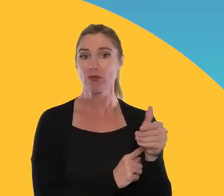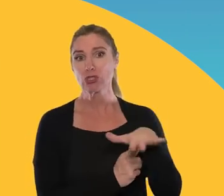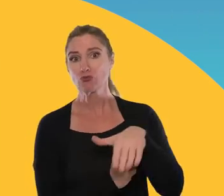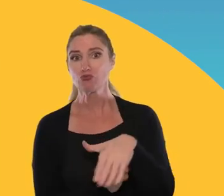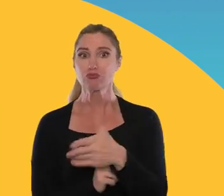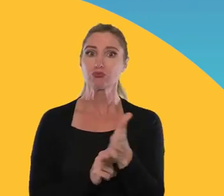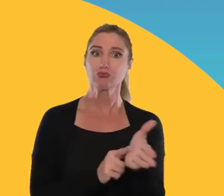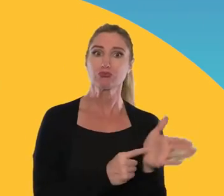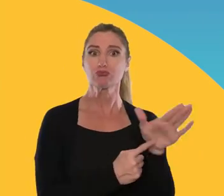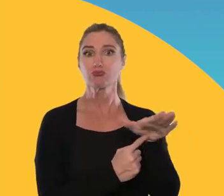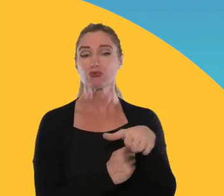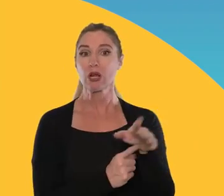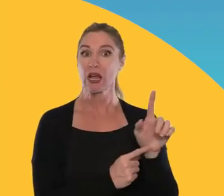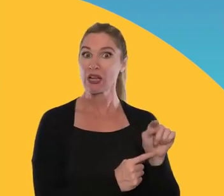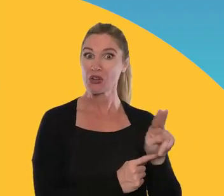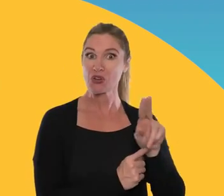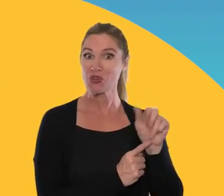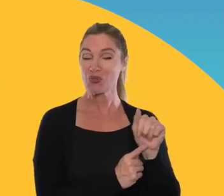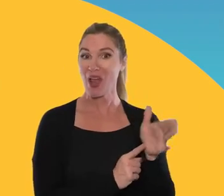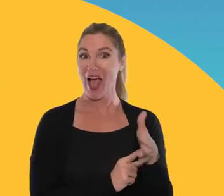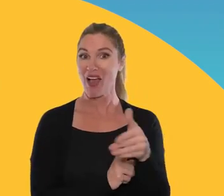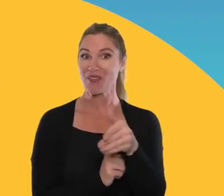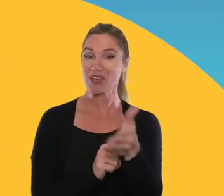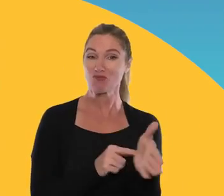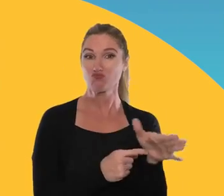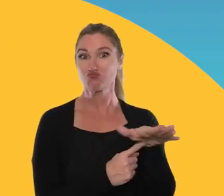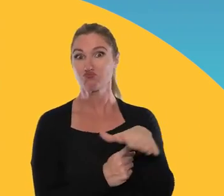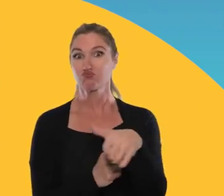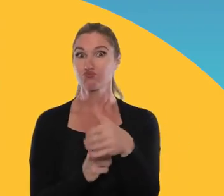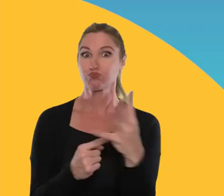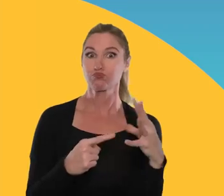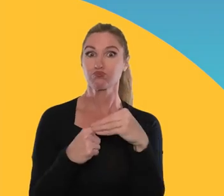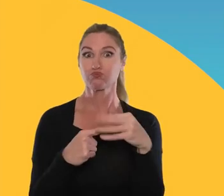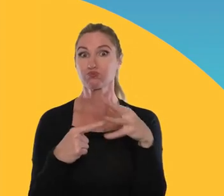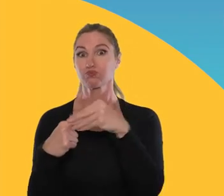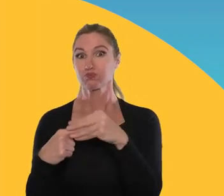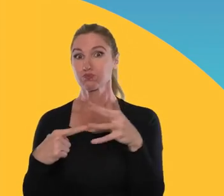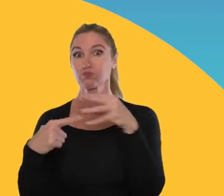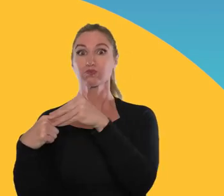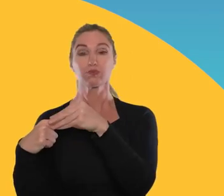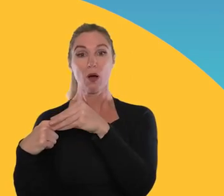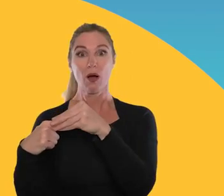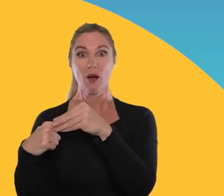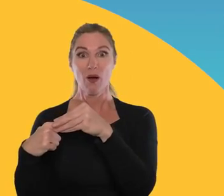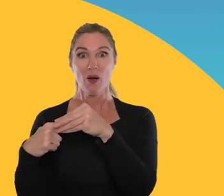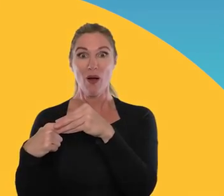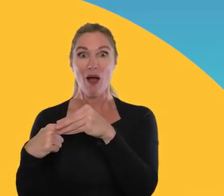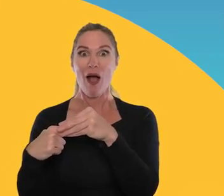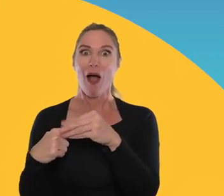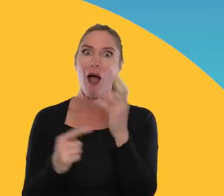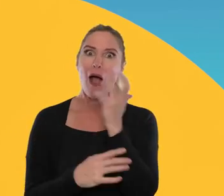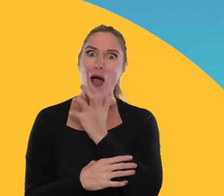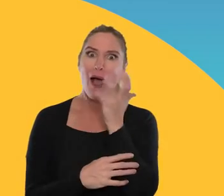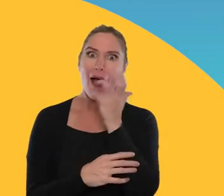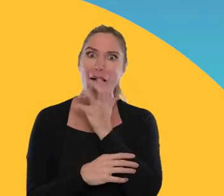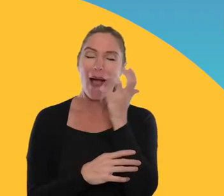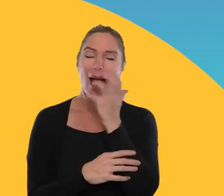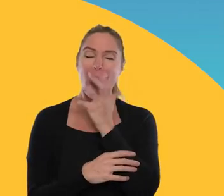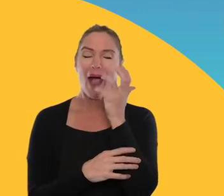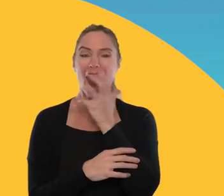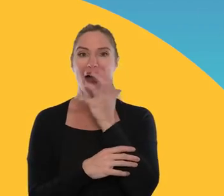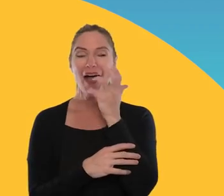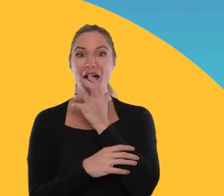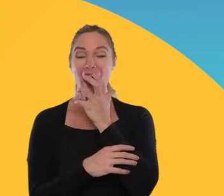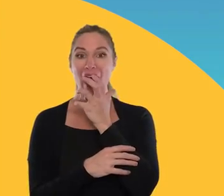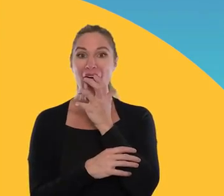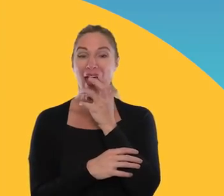the ocean. Tuna fish, tuna fish, gulp, gulp, gulp.